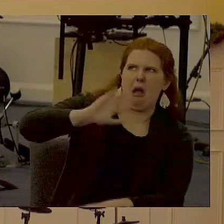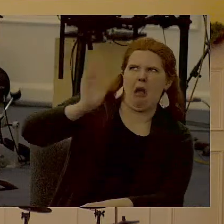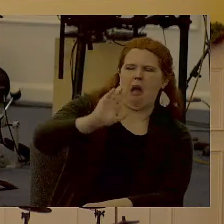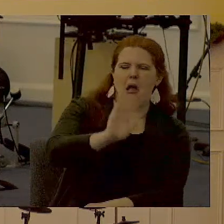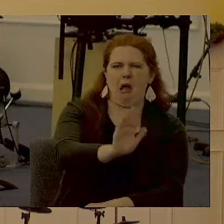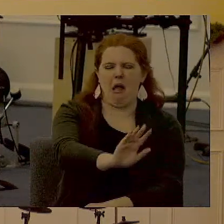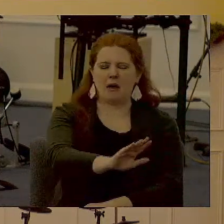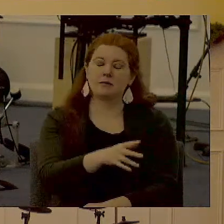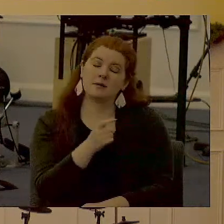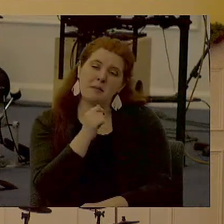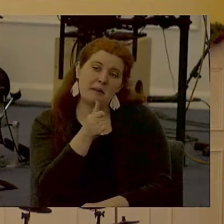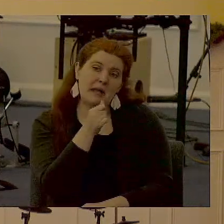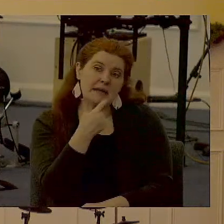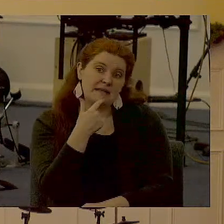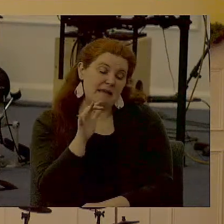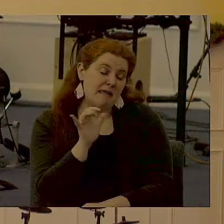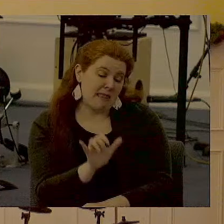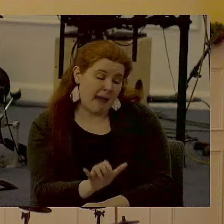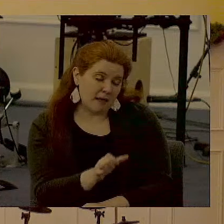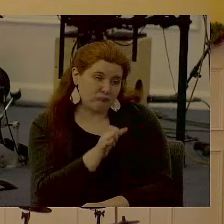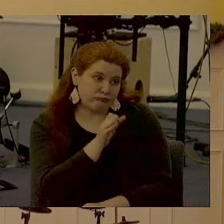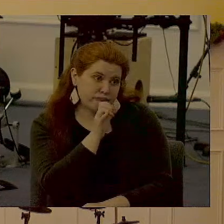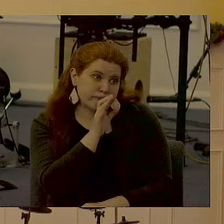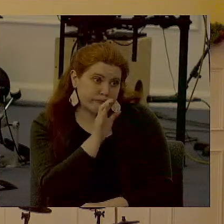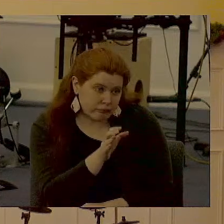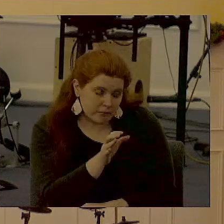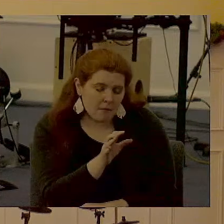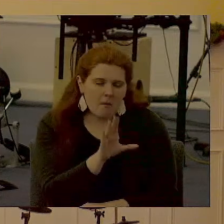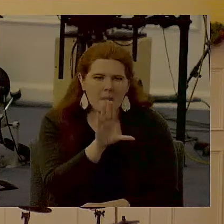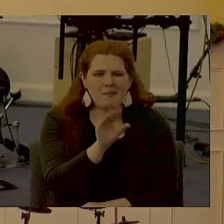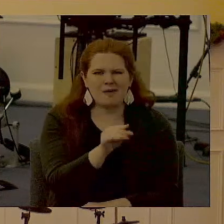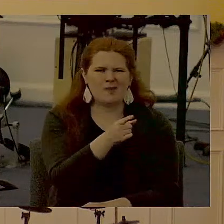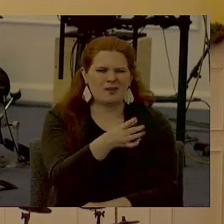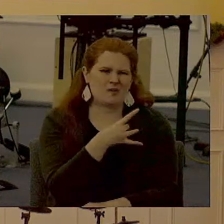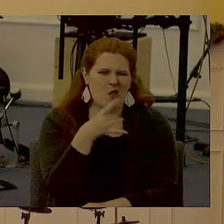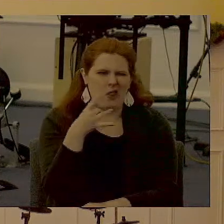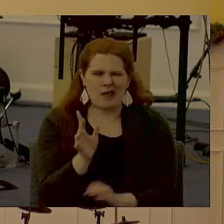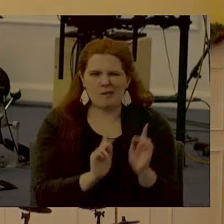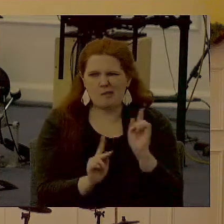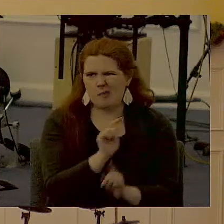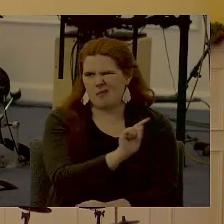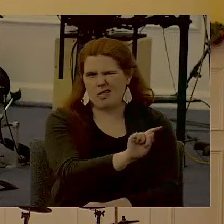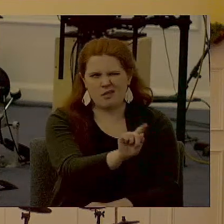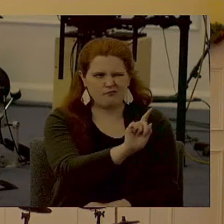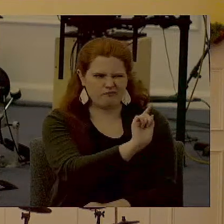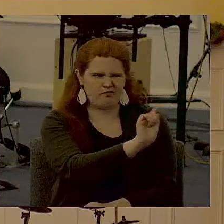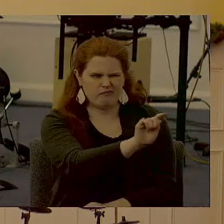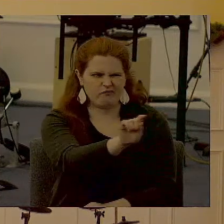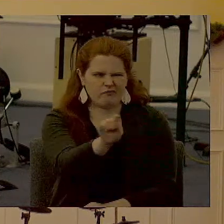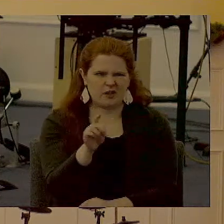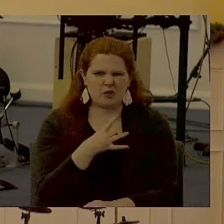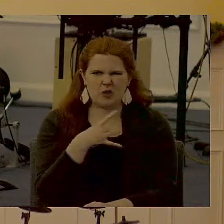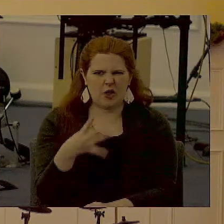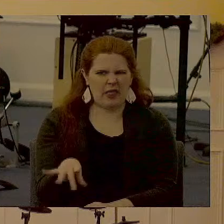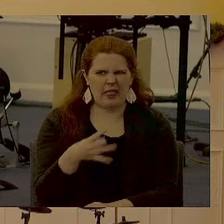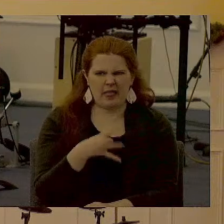Maybe we wouldn't say that out loud, but maybe we just don't like those kinds of people who have certain things that we don't have,